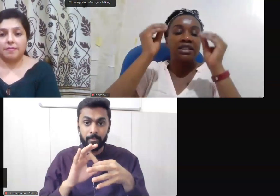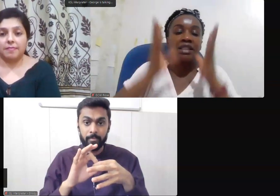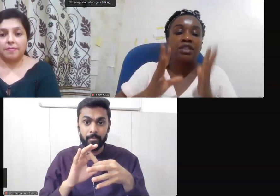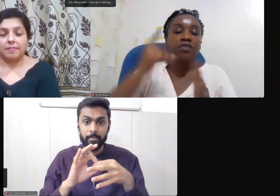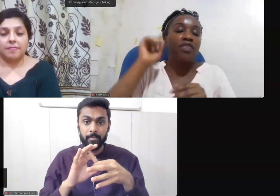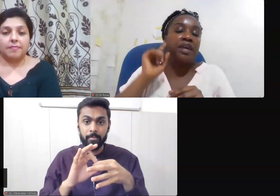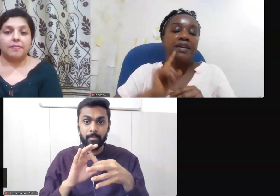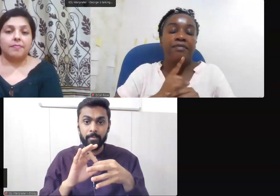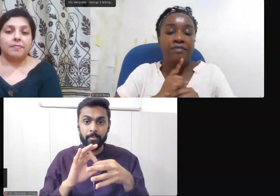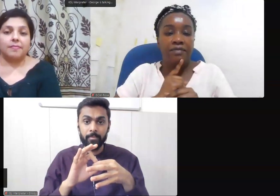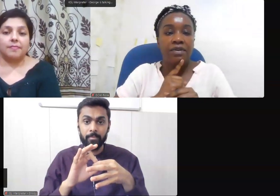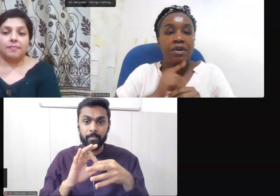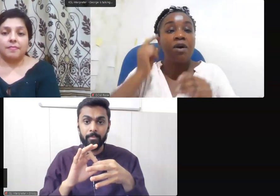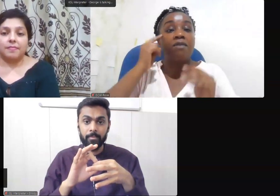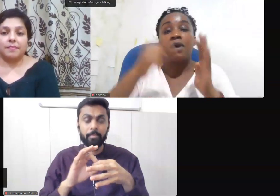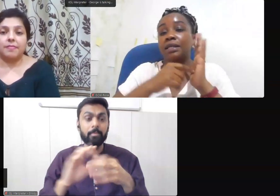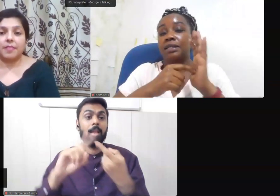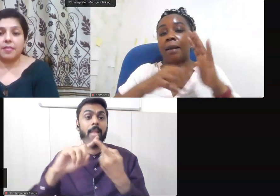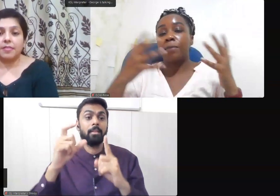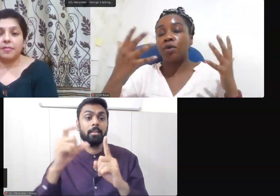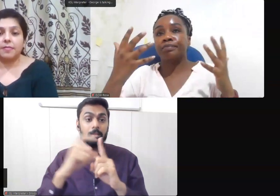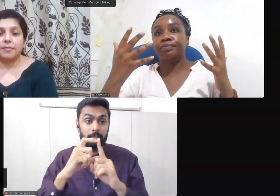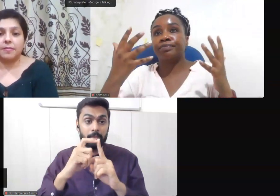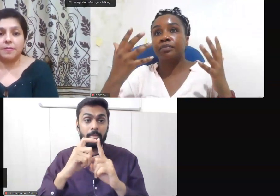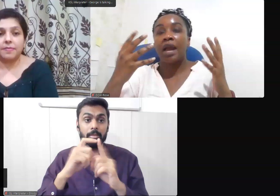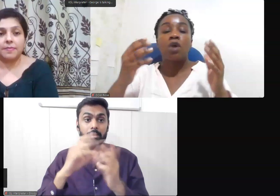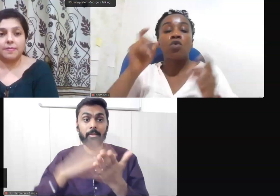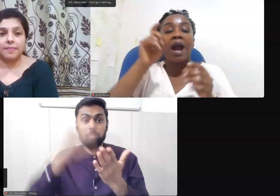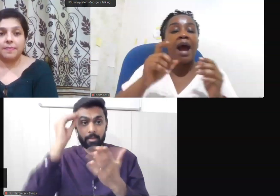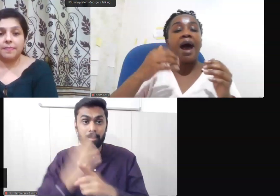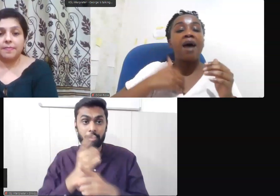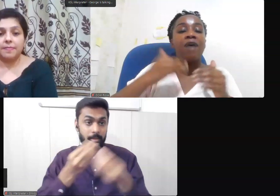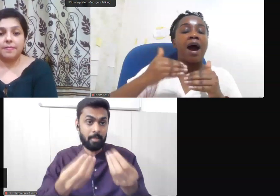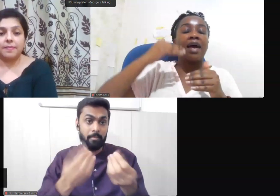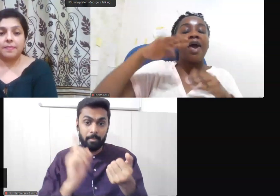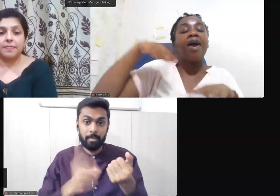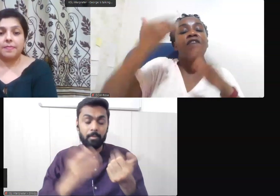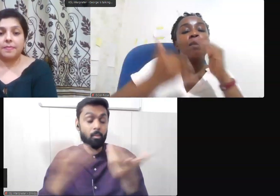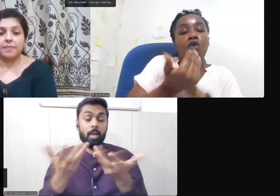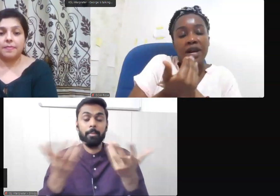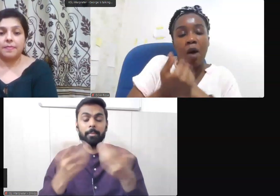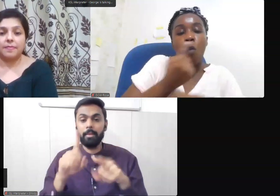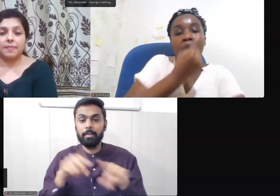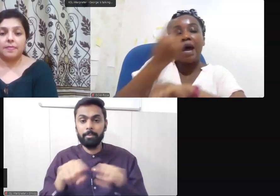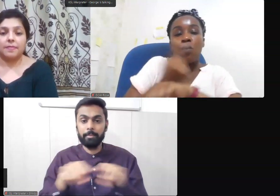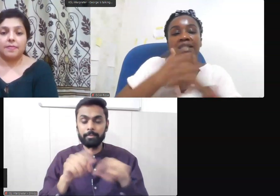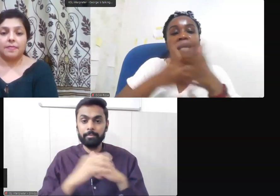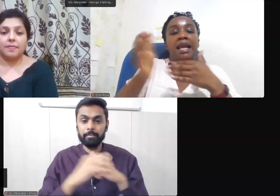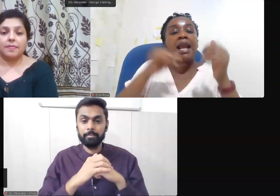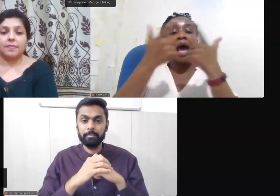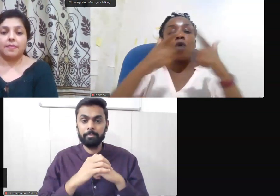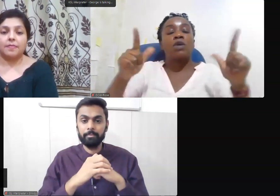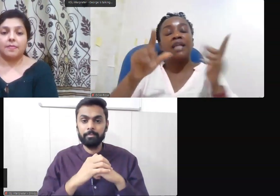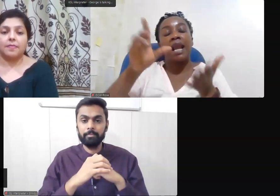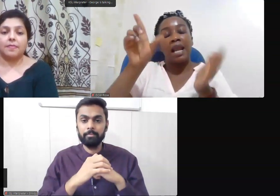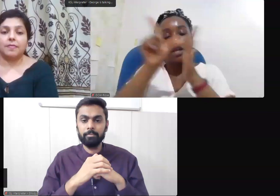in-service education for the deaf teachers. For instance, we can have every morning